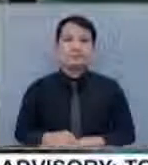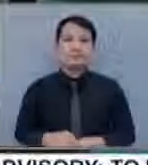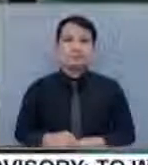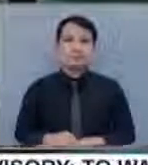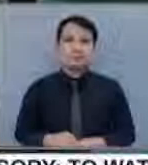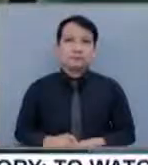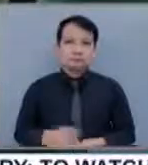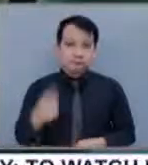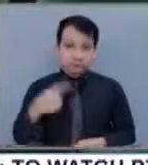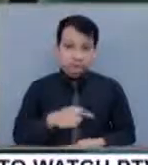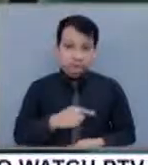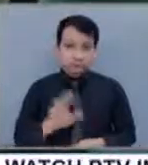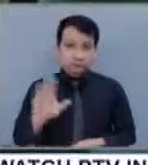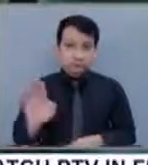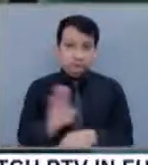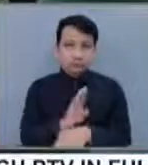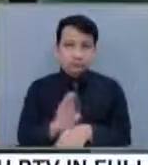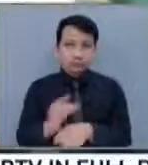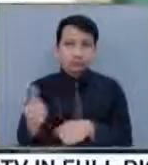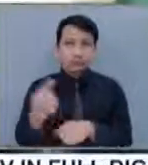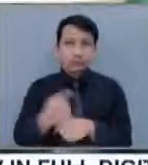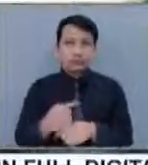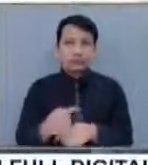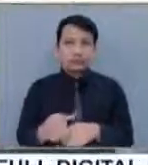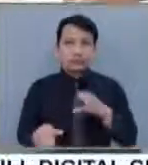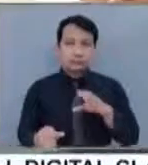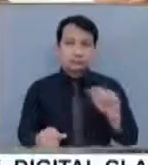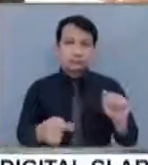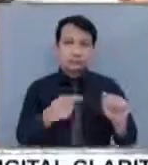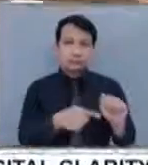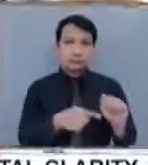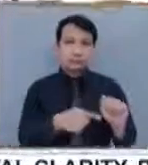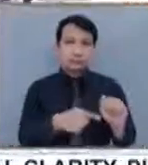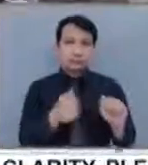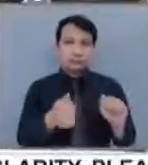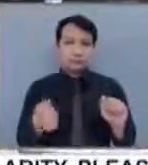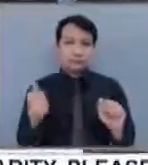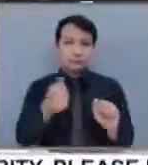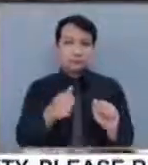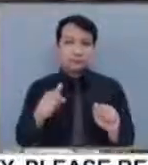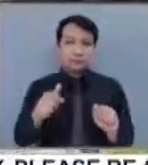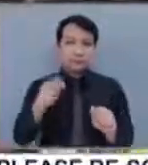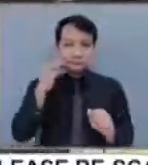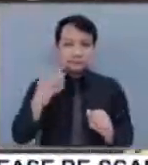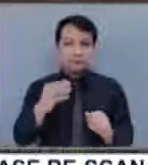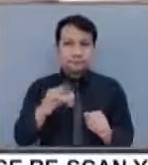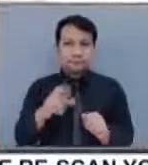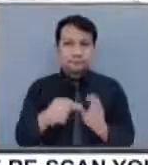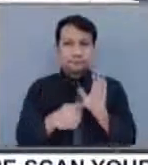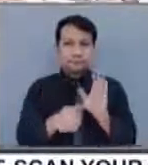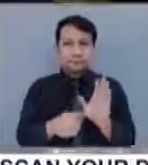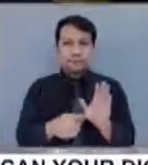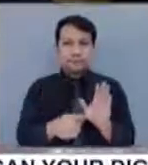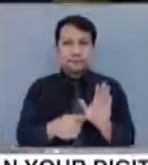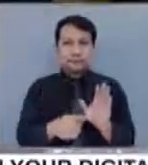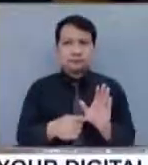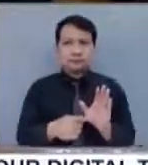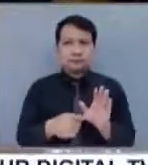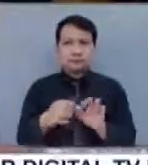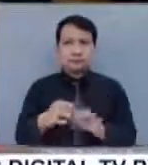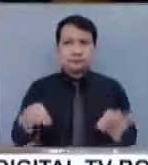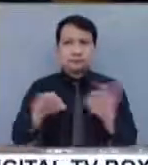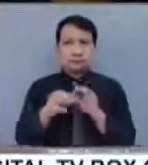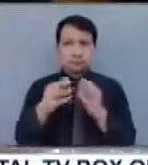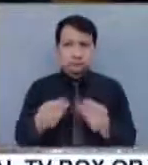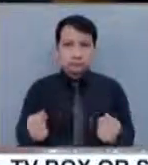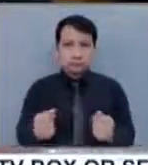we. Hindi pa nakalusot sa Commission on Appointments ang ad interim appointment ni Manalo matapos maubusan ng oras ngayong araw. Pero